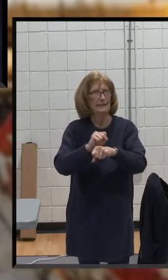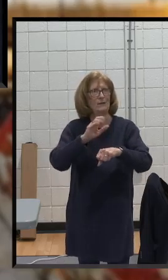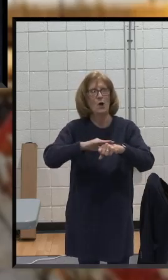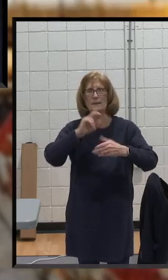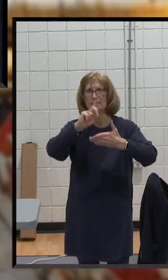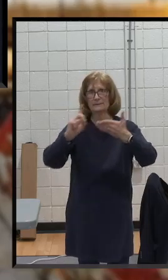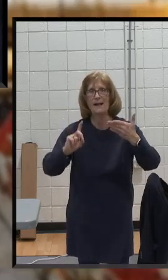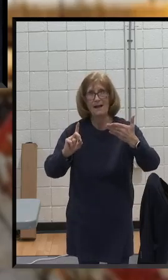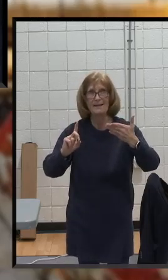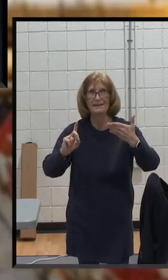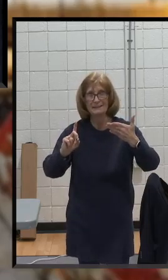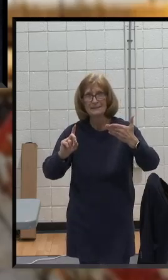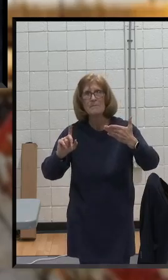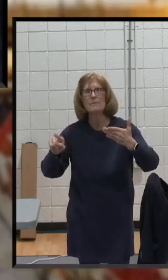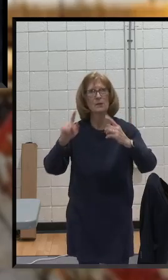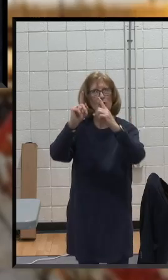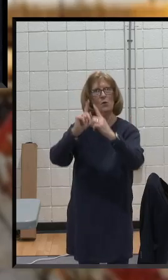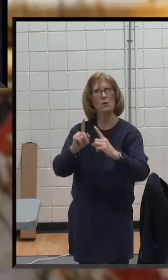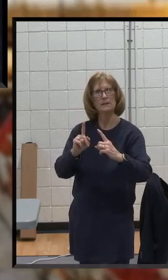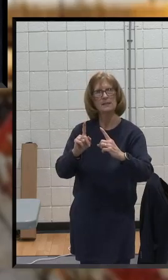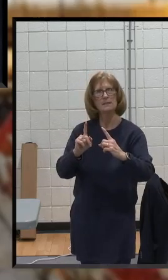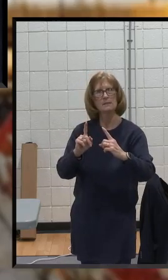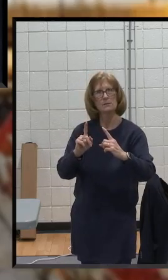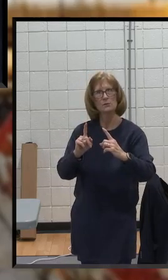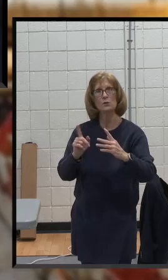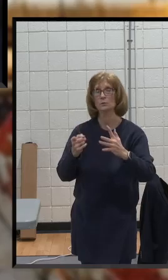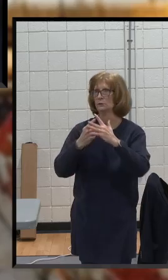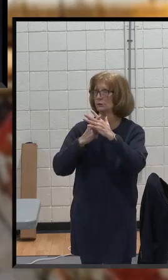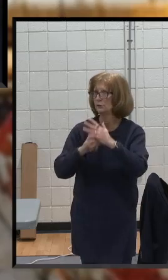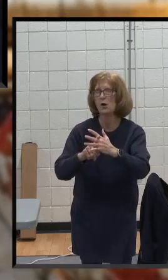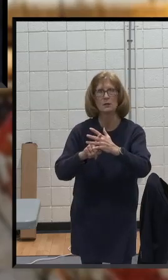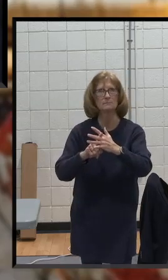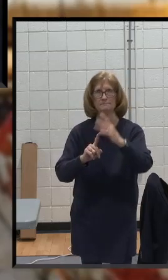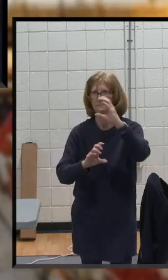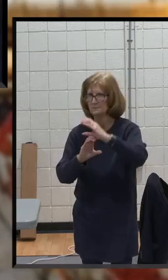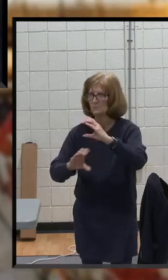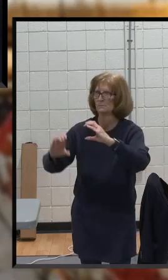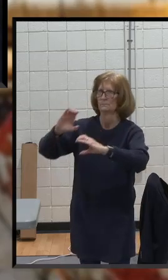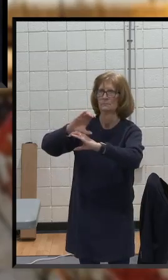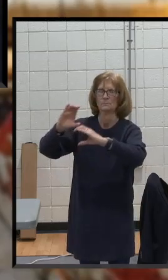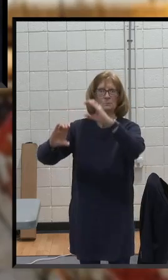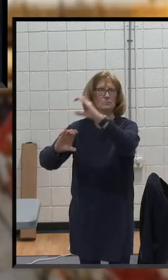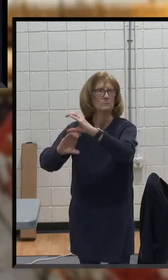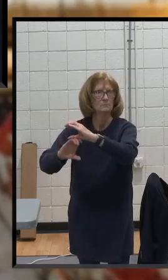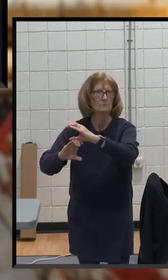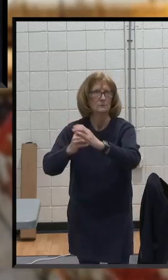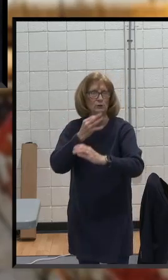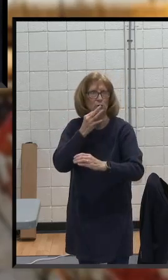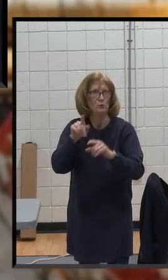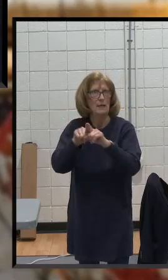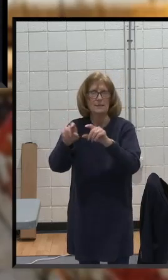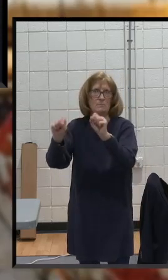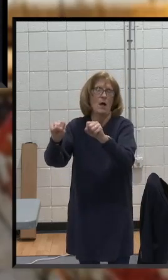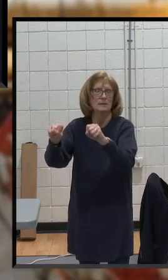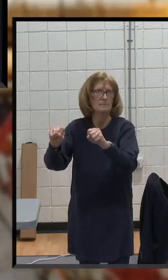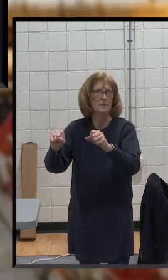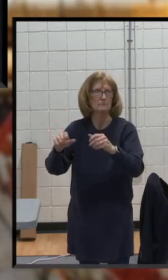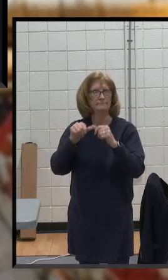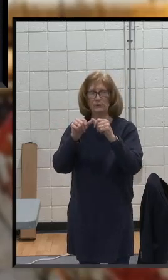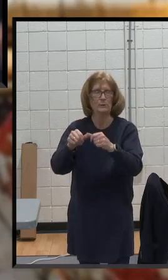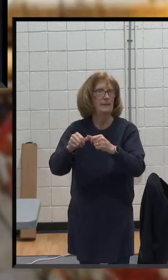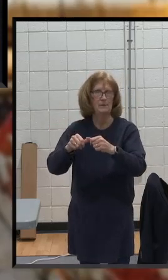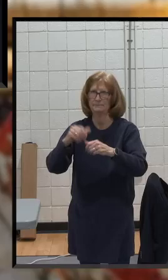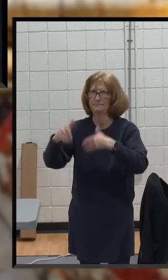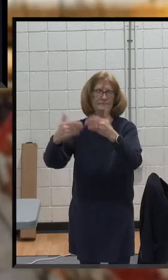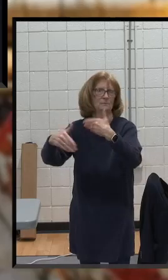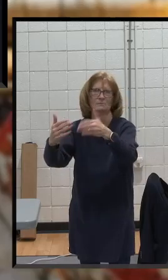our goal is to, get into construction as efficiently as possible and to keep the project